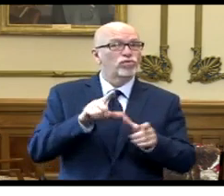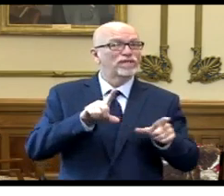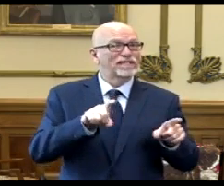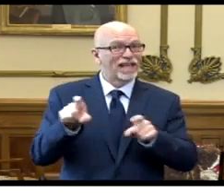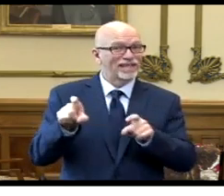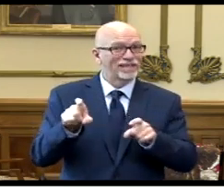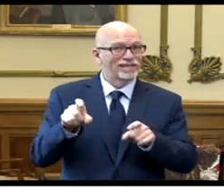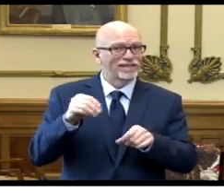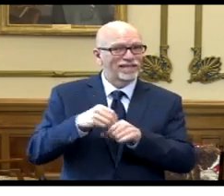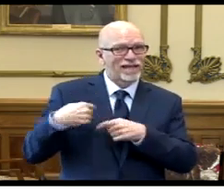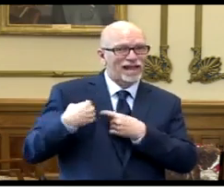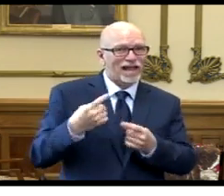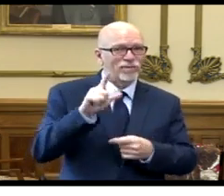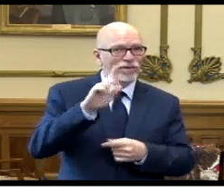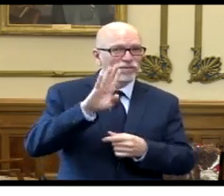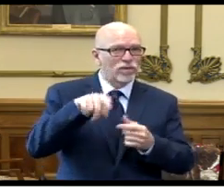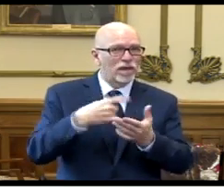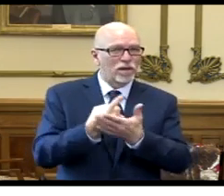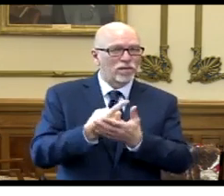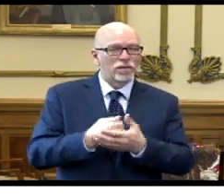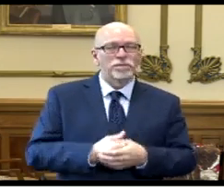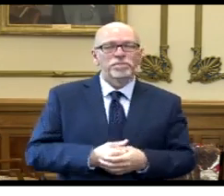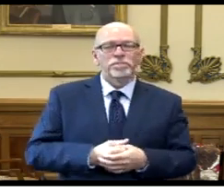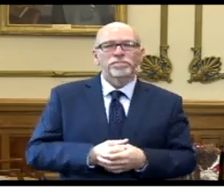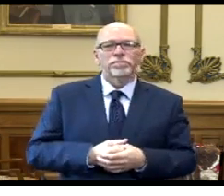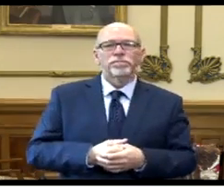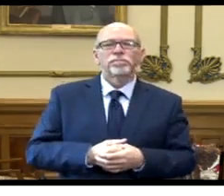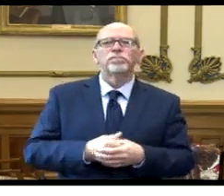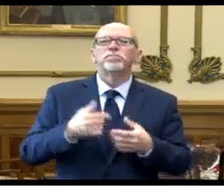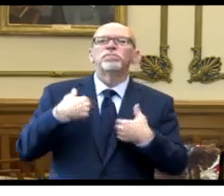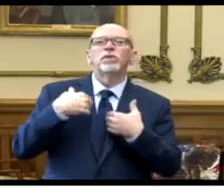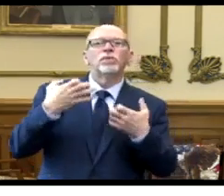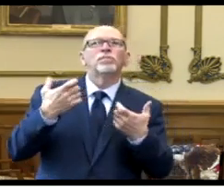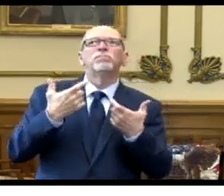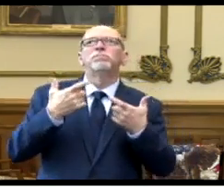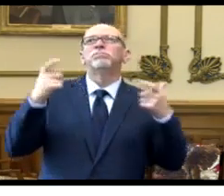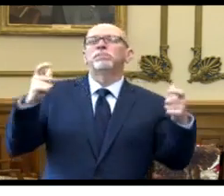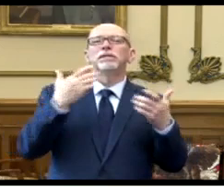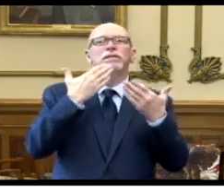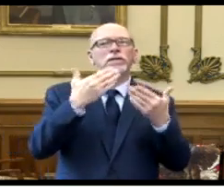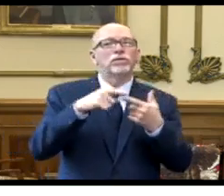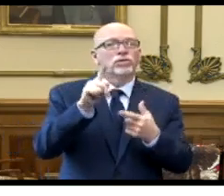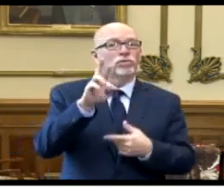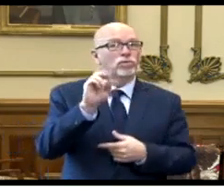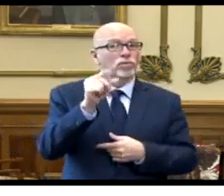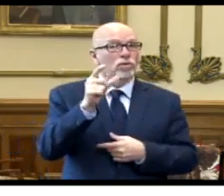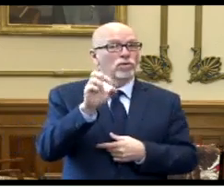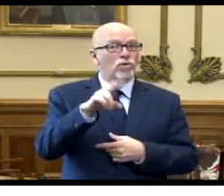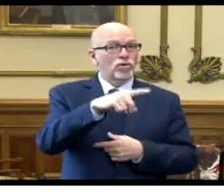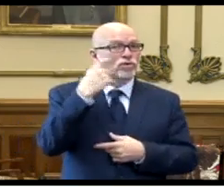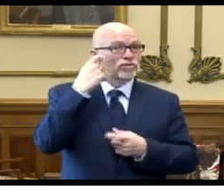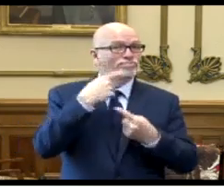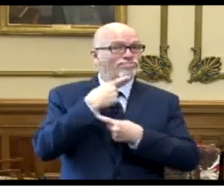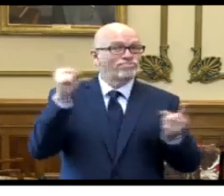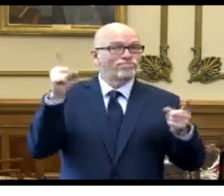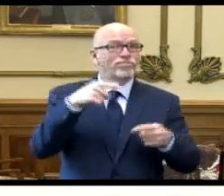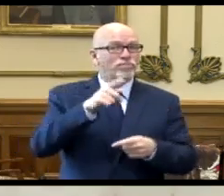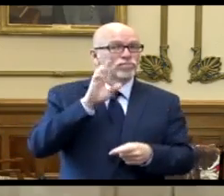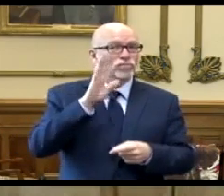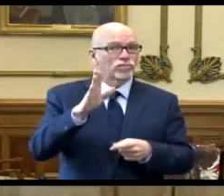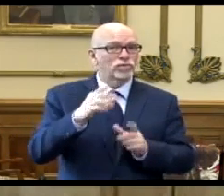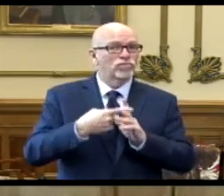tests here in the past 24 hours. I want to shout out a big thank you to Kroger, which has just announced that it will be